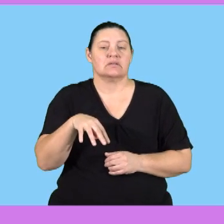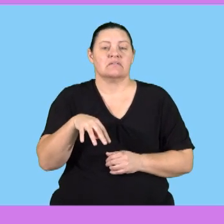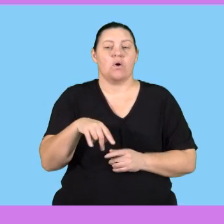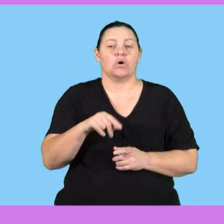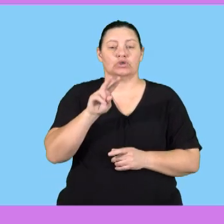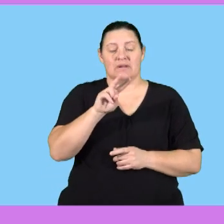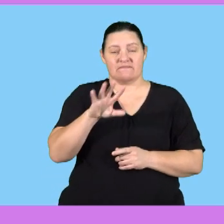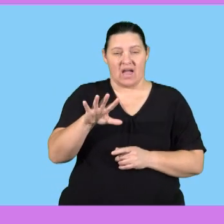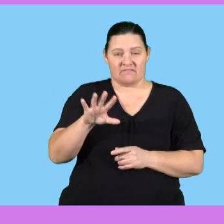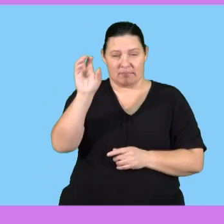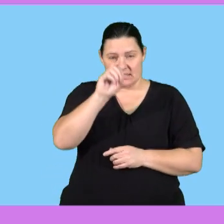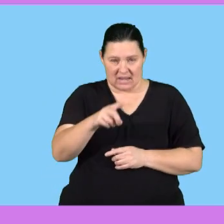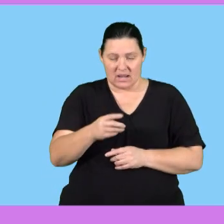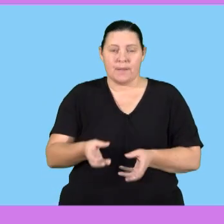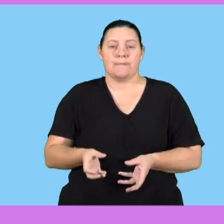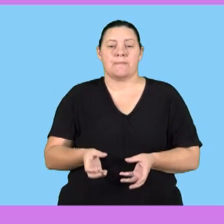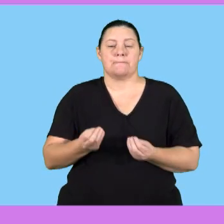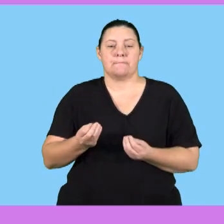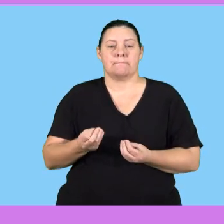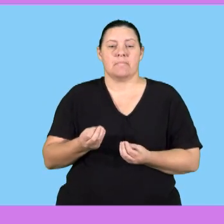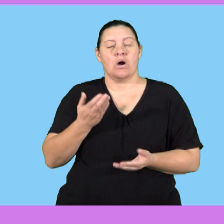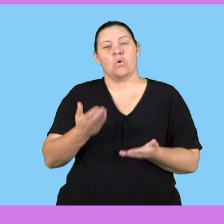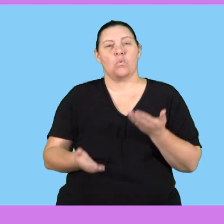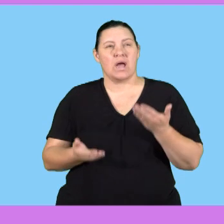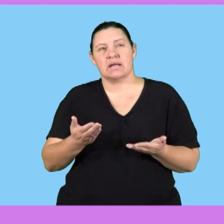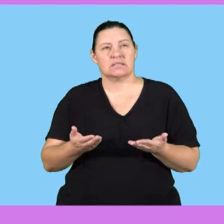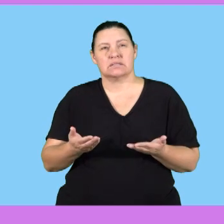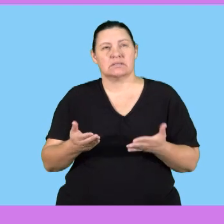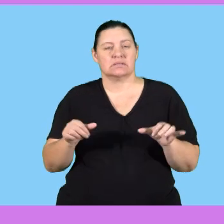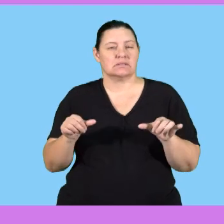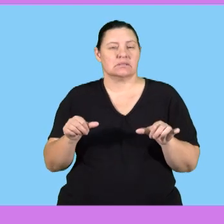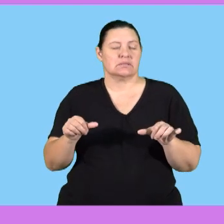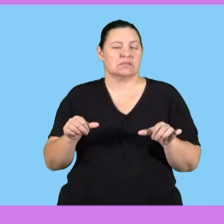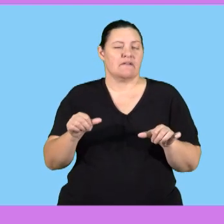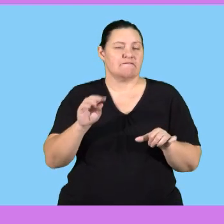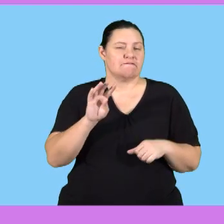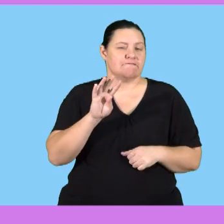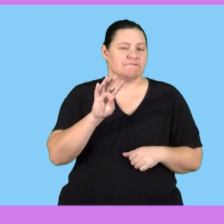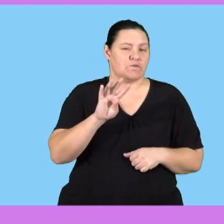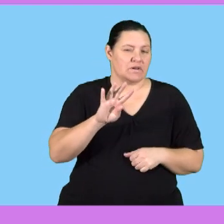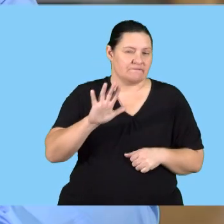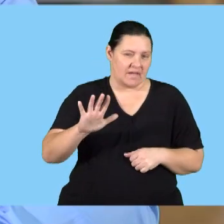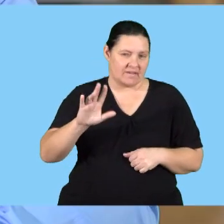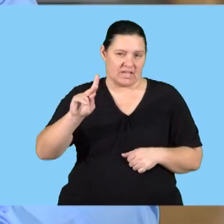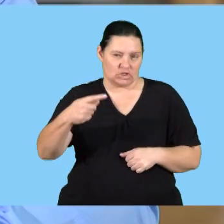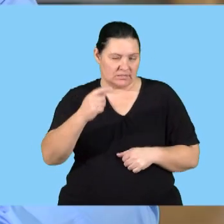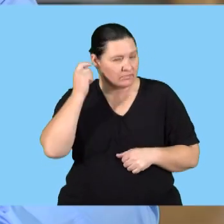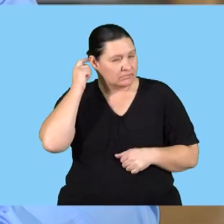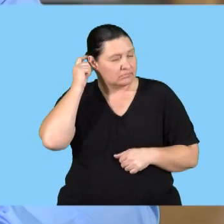for the 25th percentile, he had a weight, or his mass was